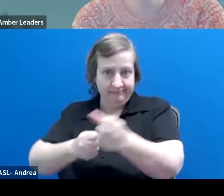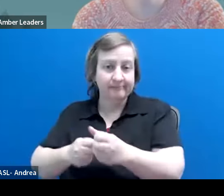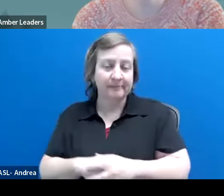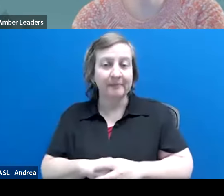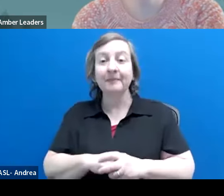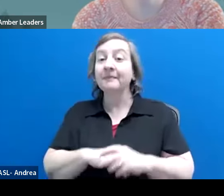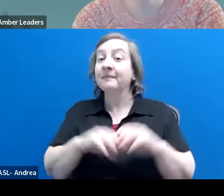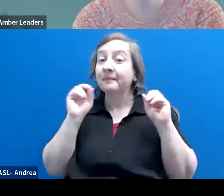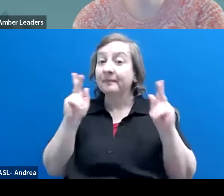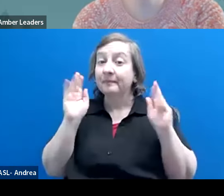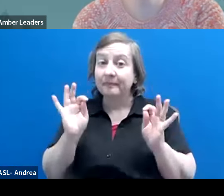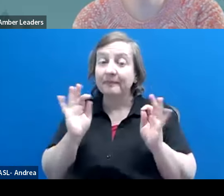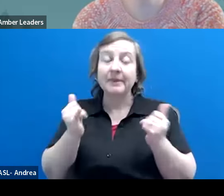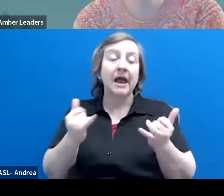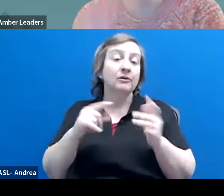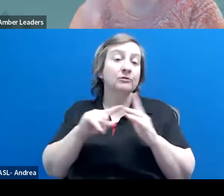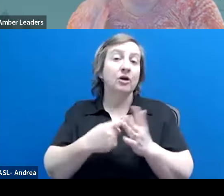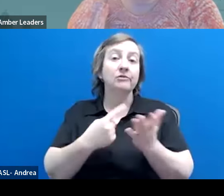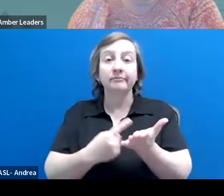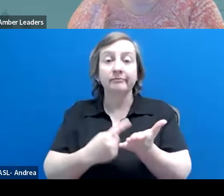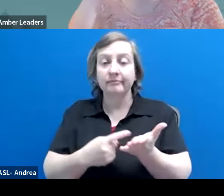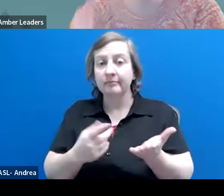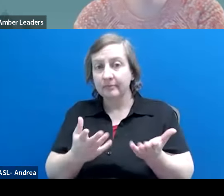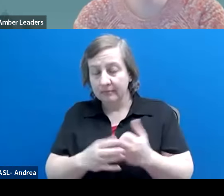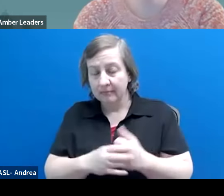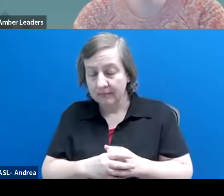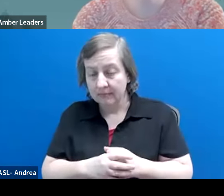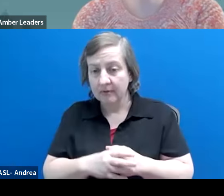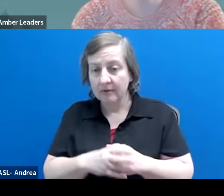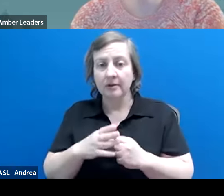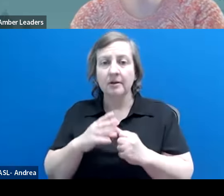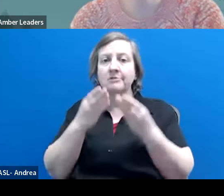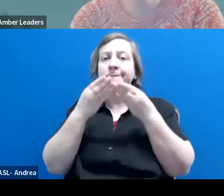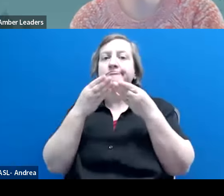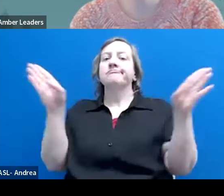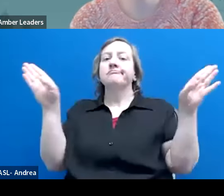All right, so let's move into our discussion about finalizing the high-level subcommittee work plan.